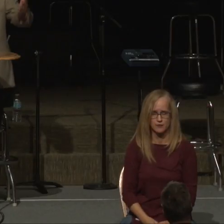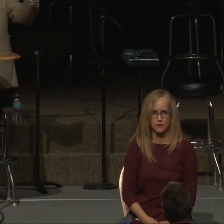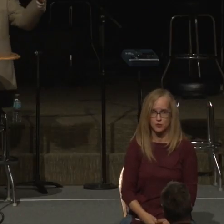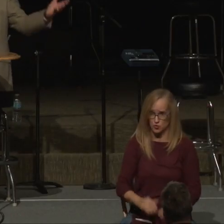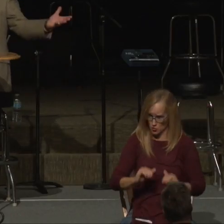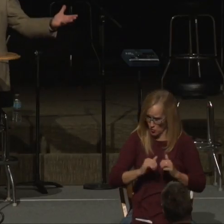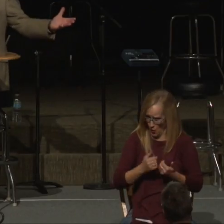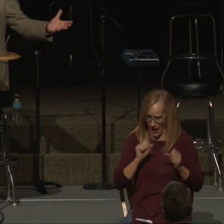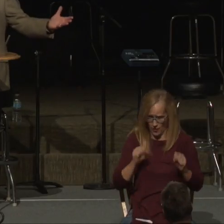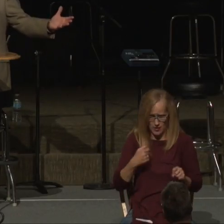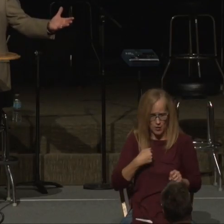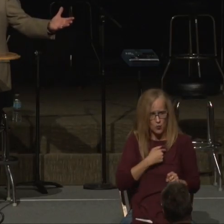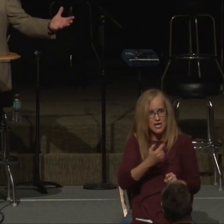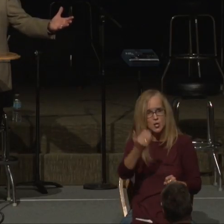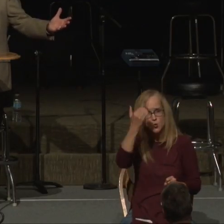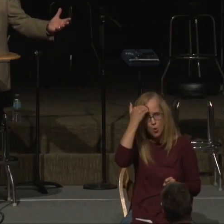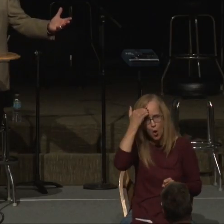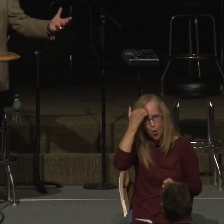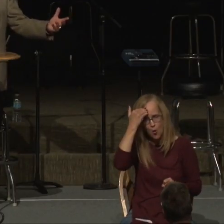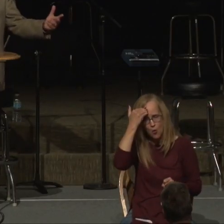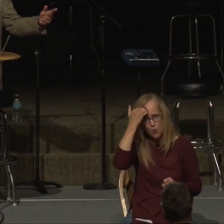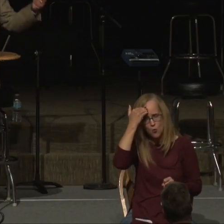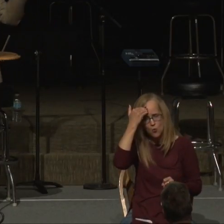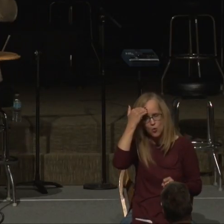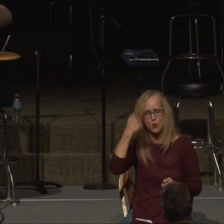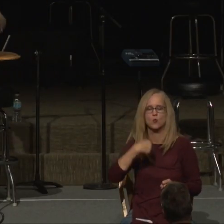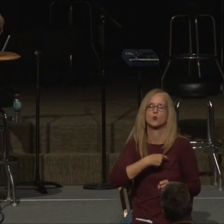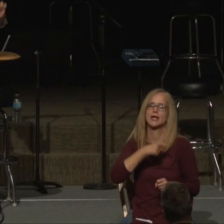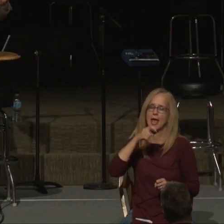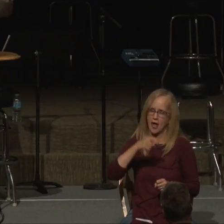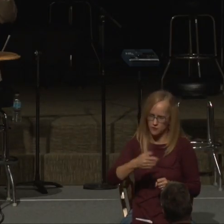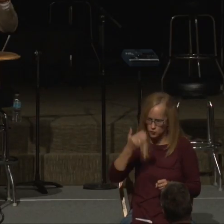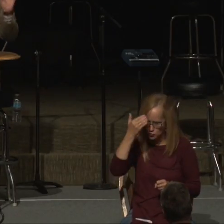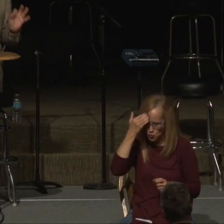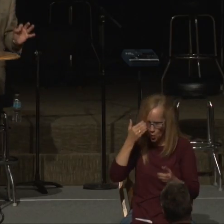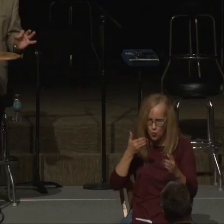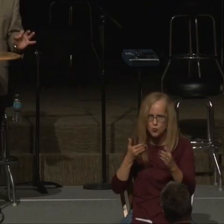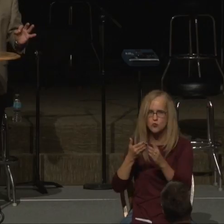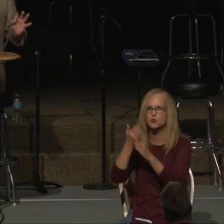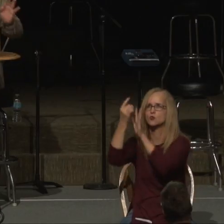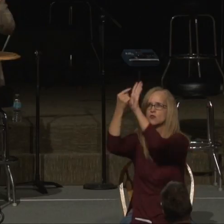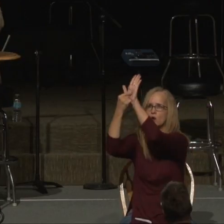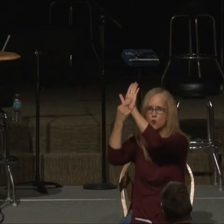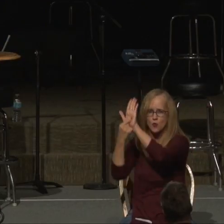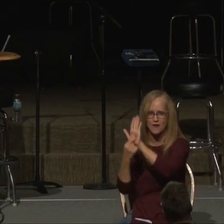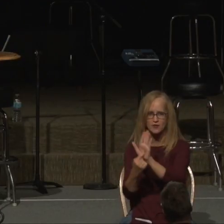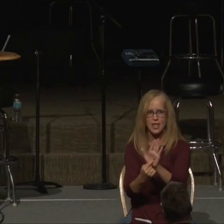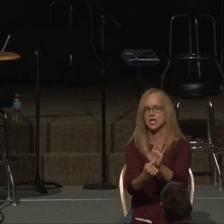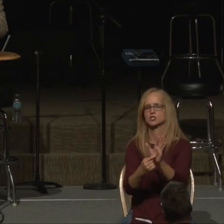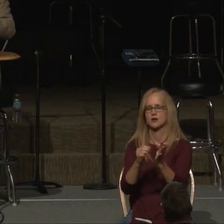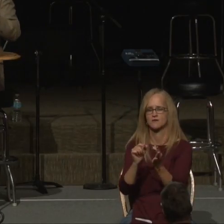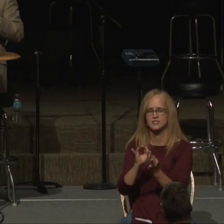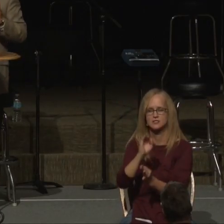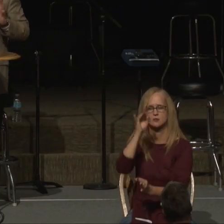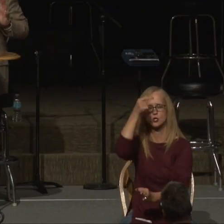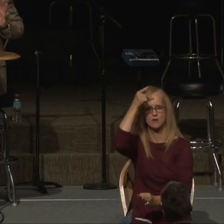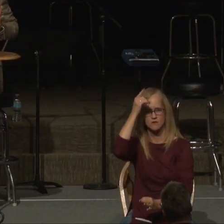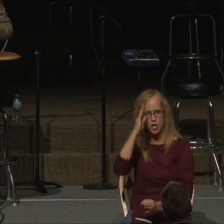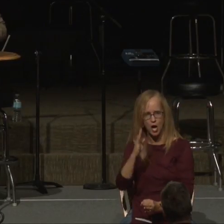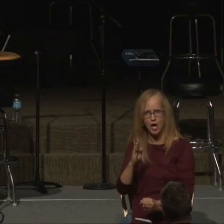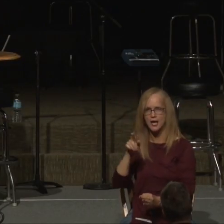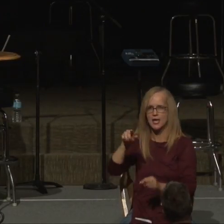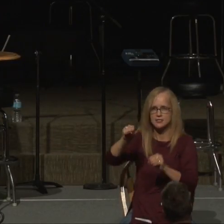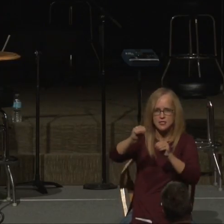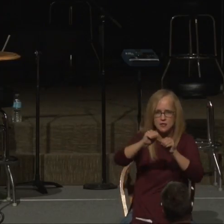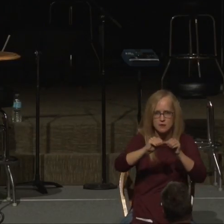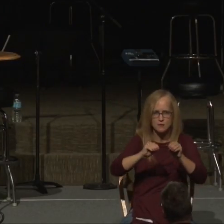So how can we know? We have to know through the revelation of the Spirit of God as he